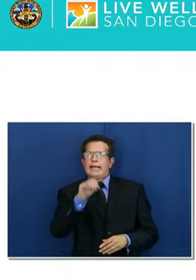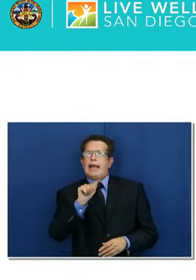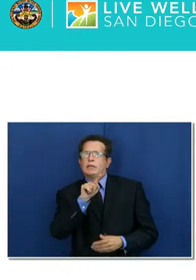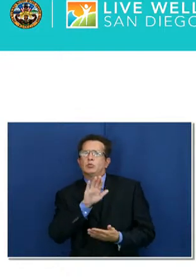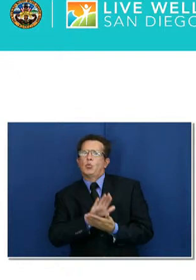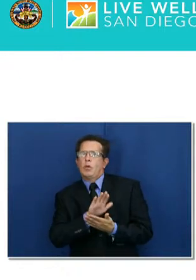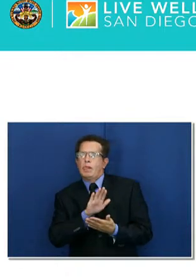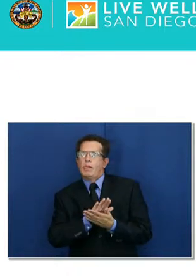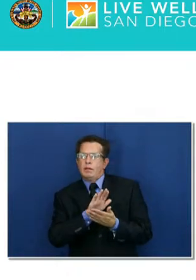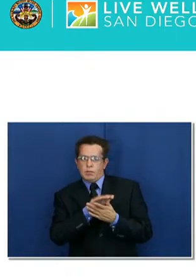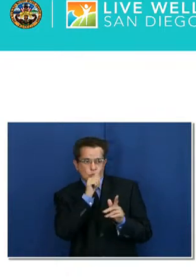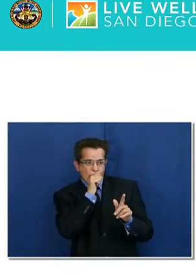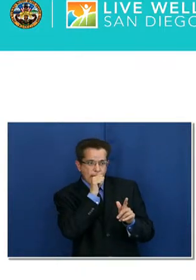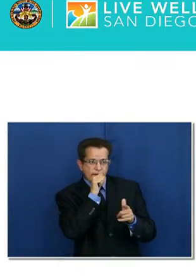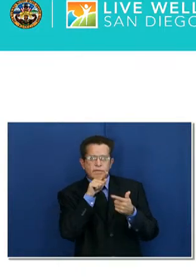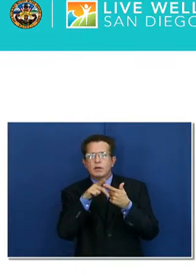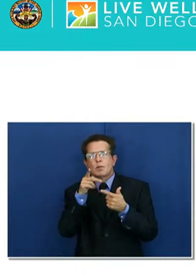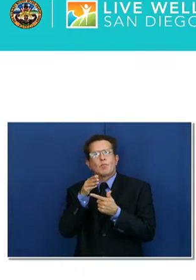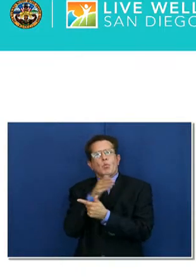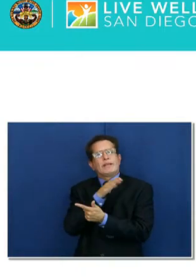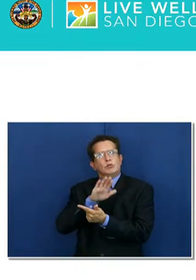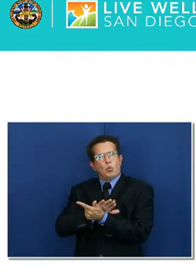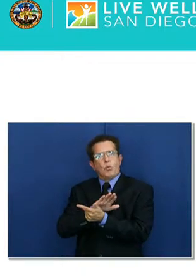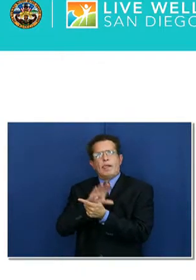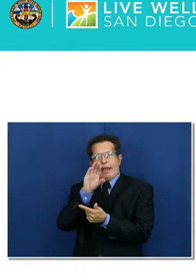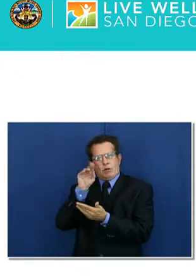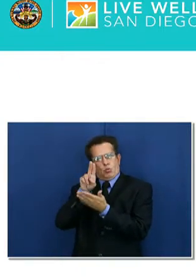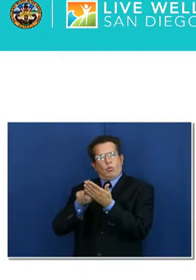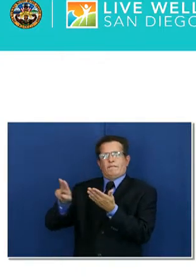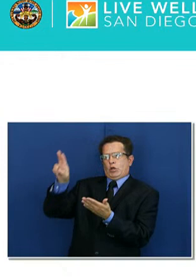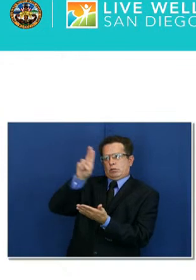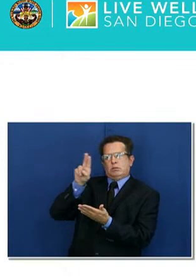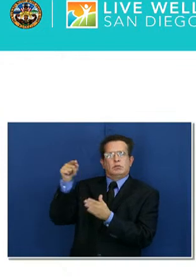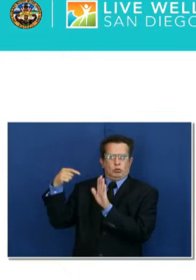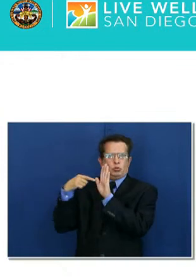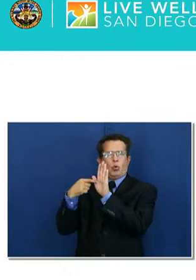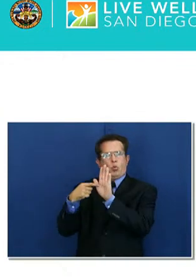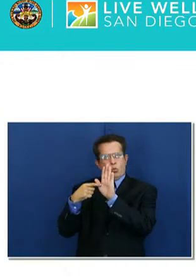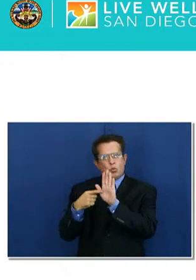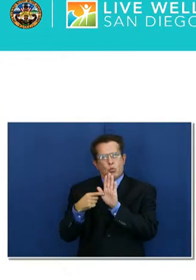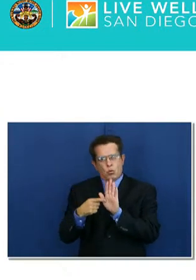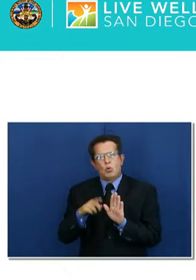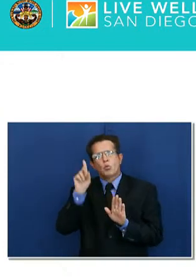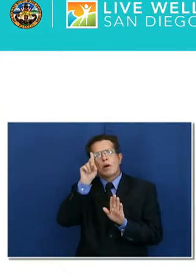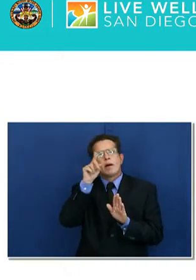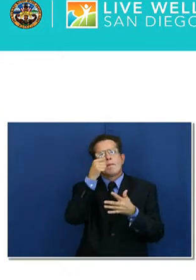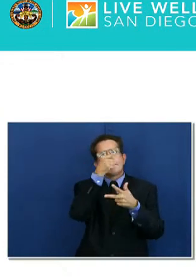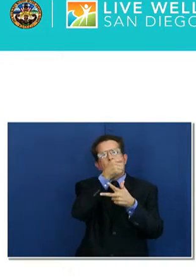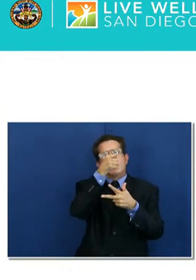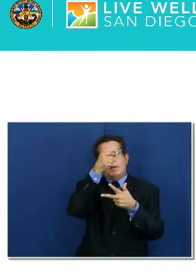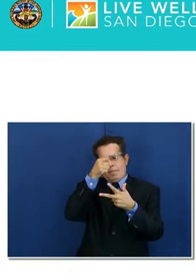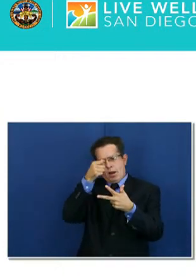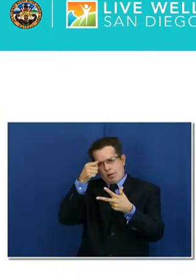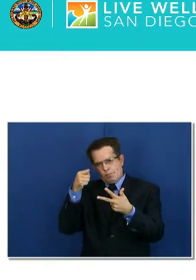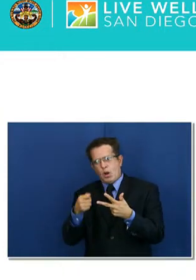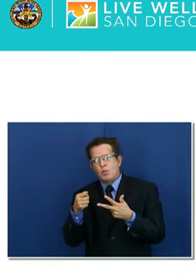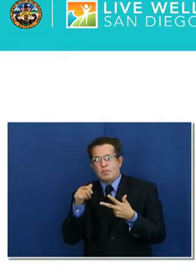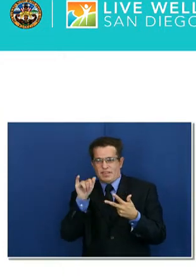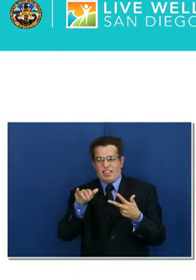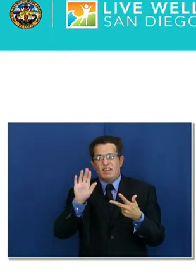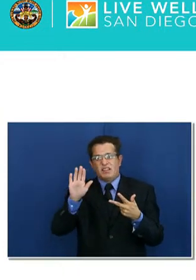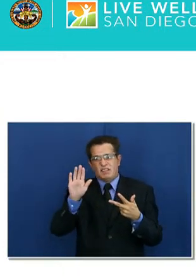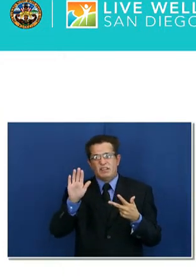schools, preschools, and institutions of higher education. Again, this information is